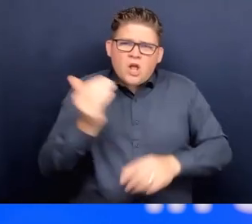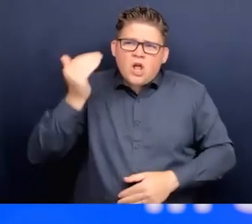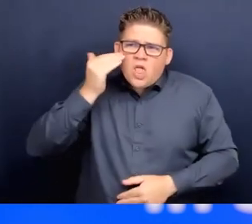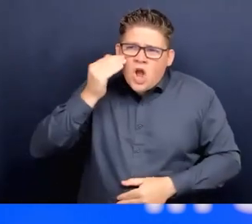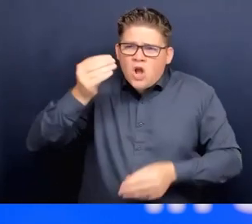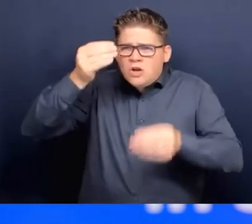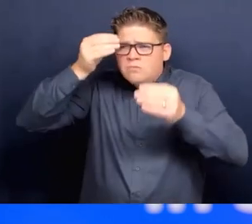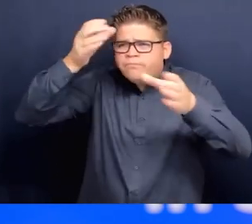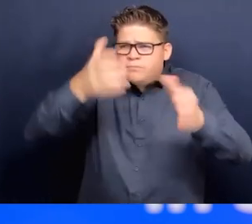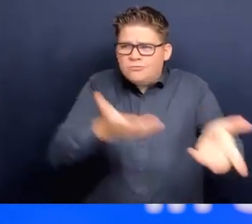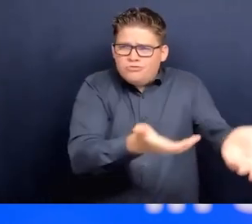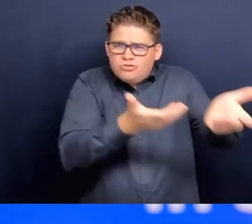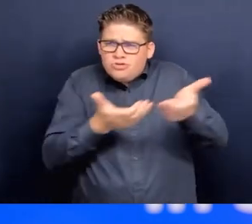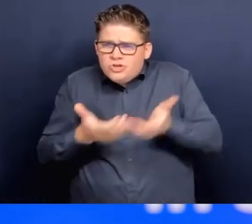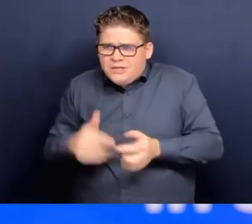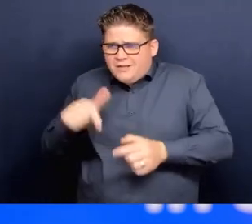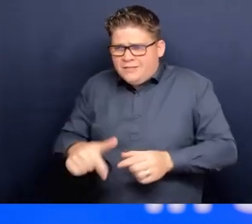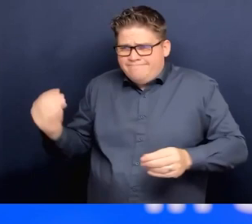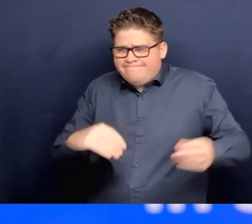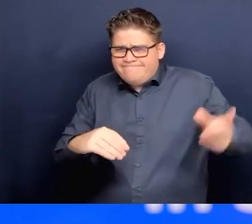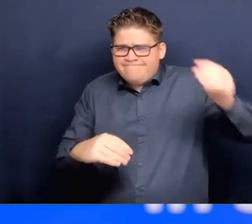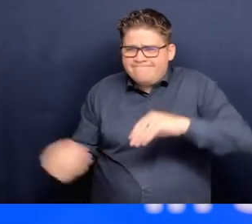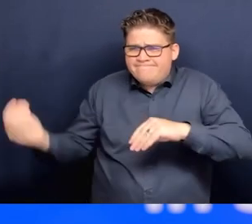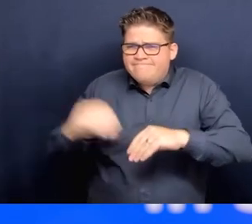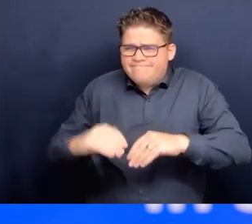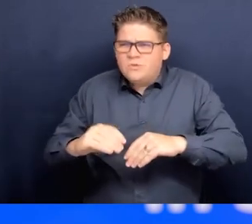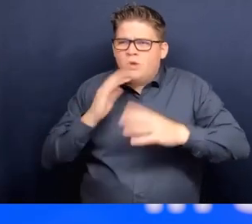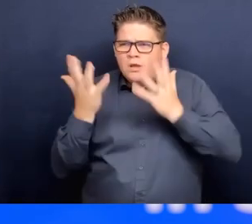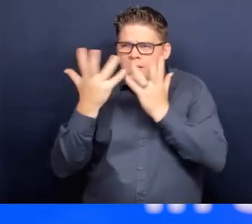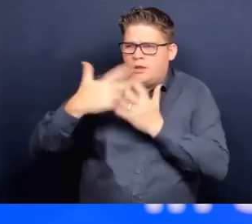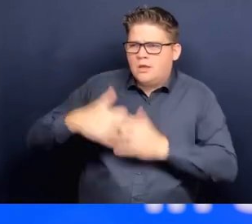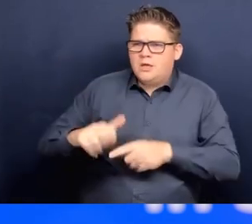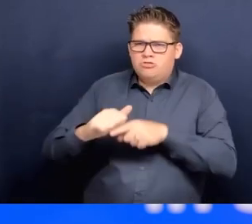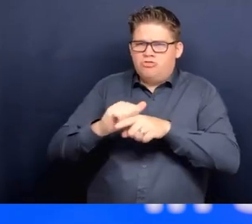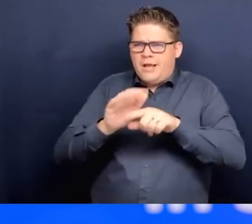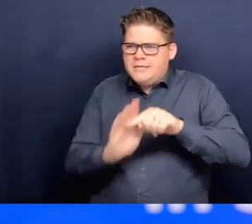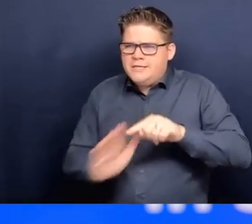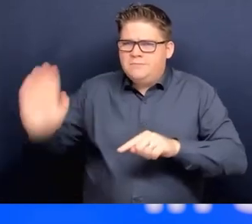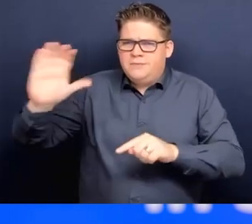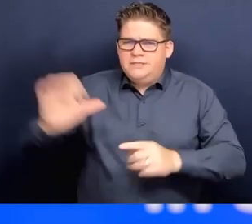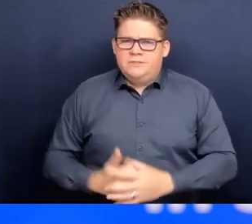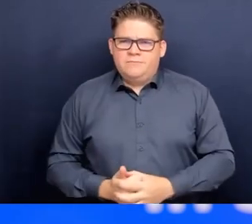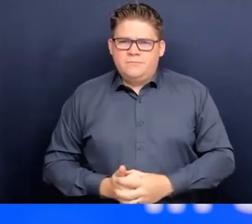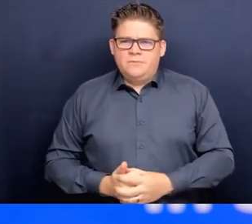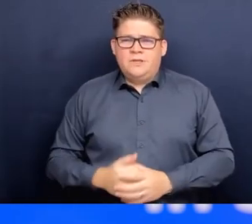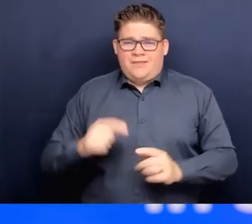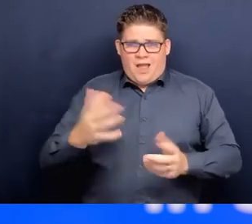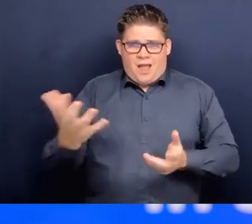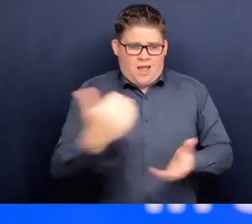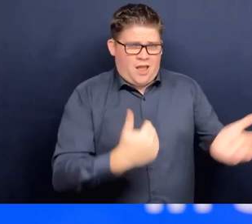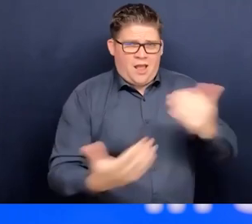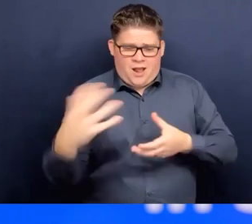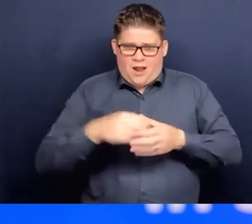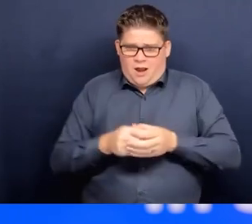embeds Indigenous ways of knowing and being and community-embedded, culturally relevant healthcare.